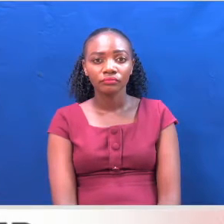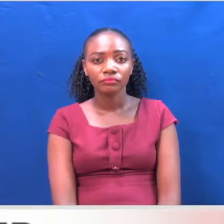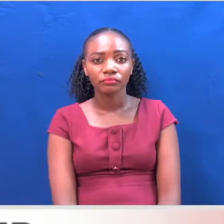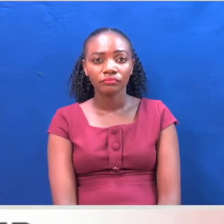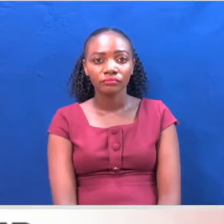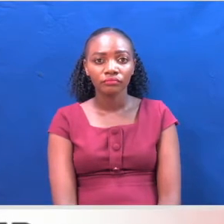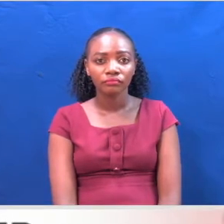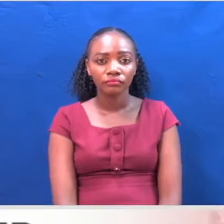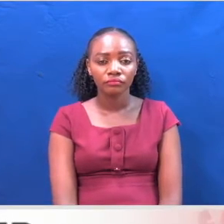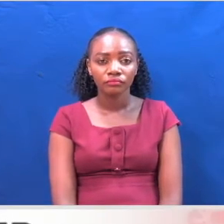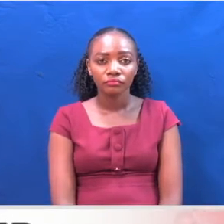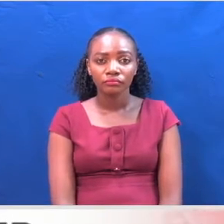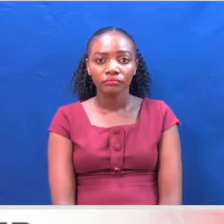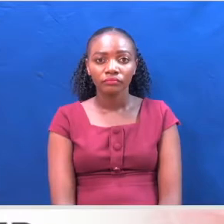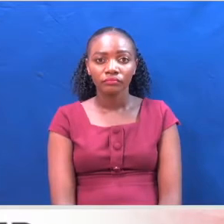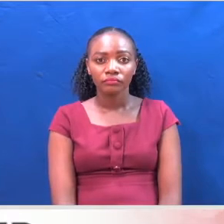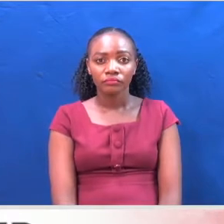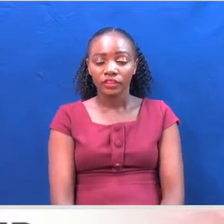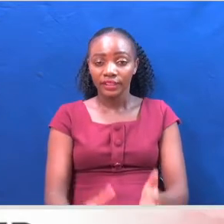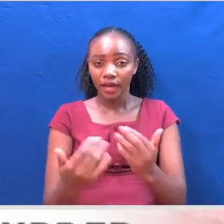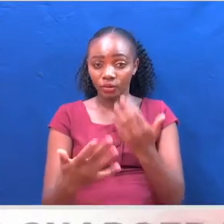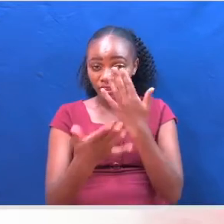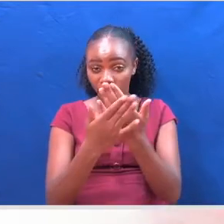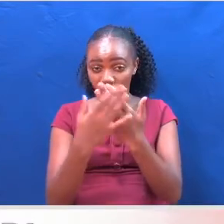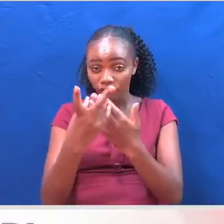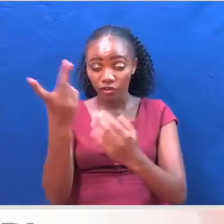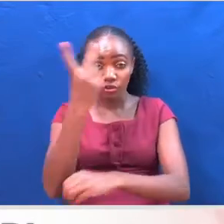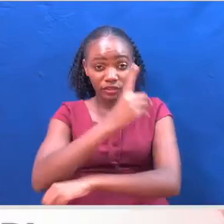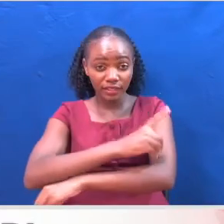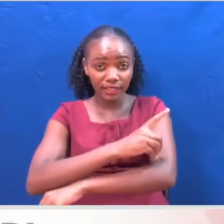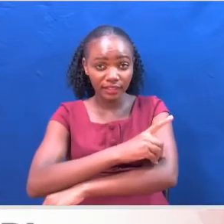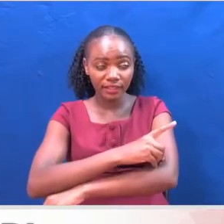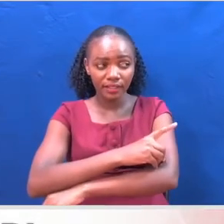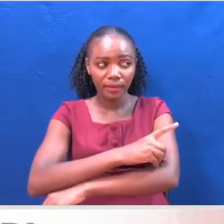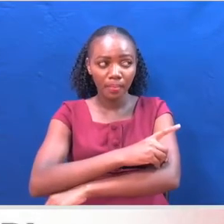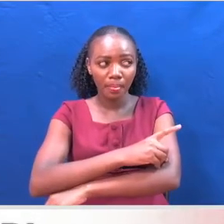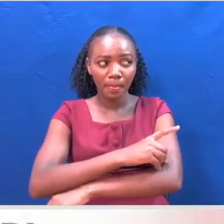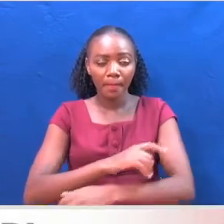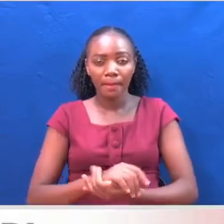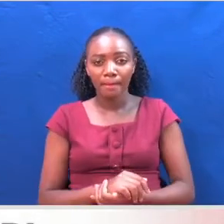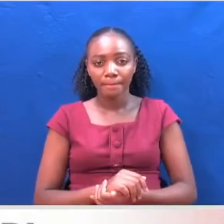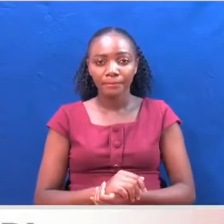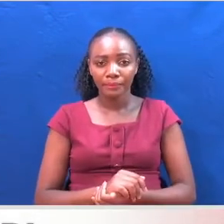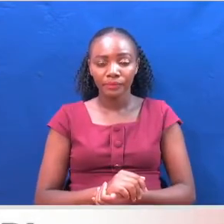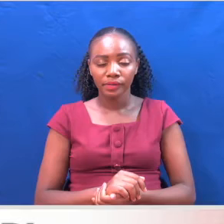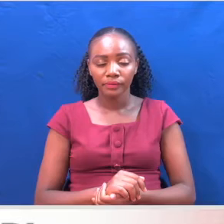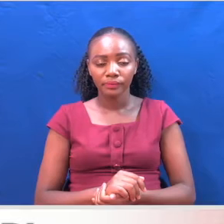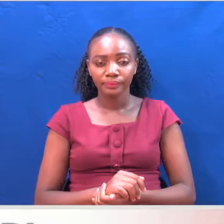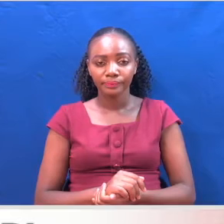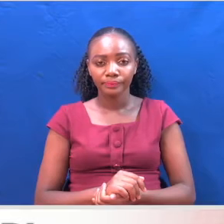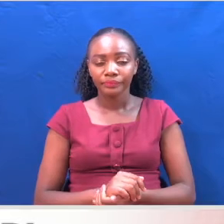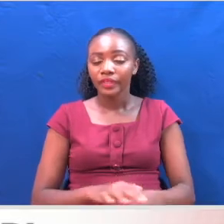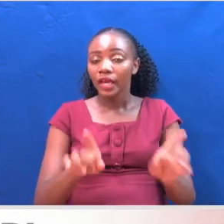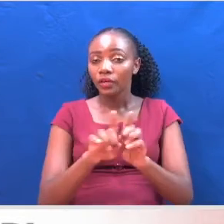On detention in different prisons for 2 days, this was not opposed by the defense. And in my